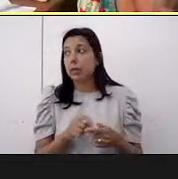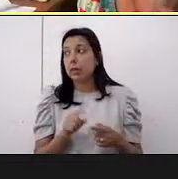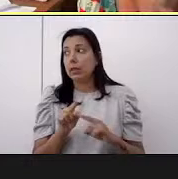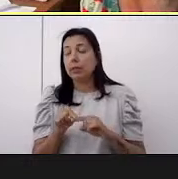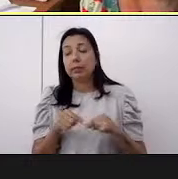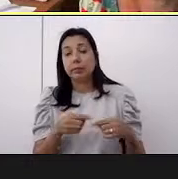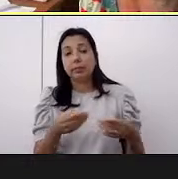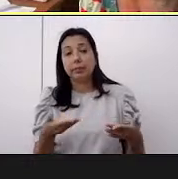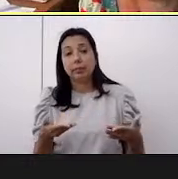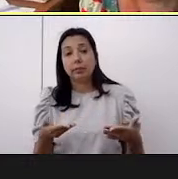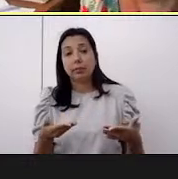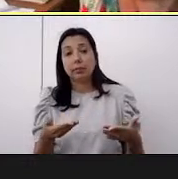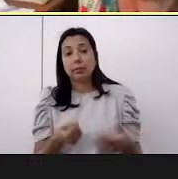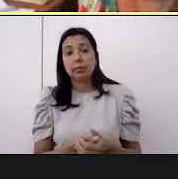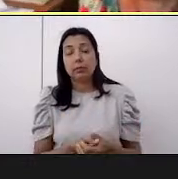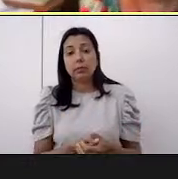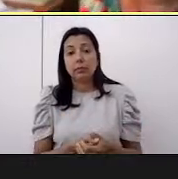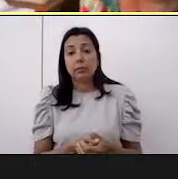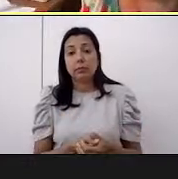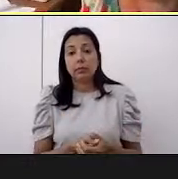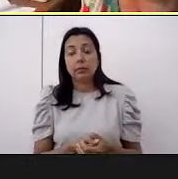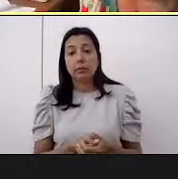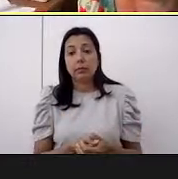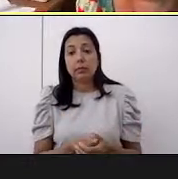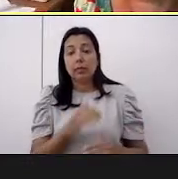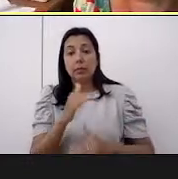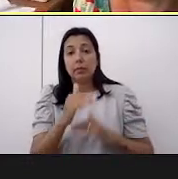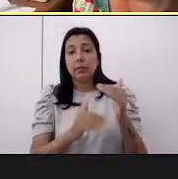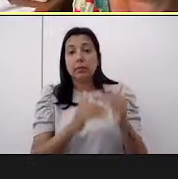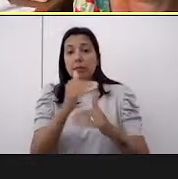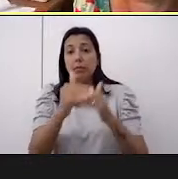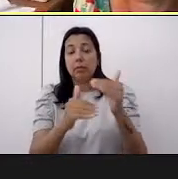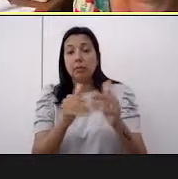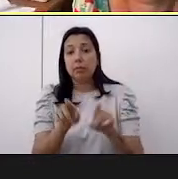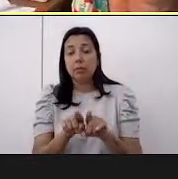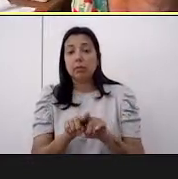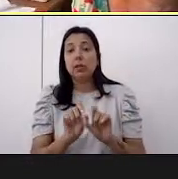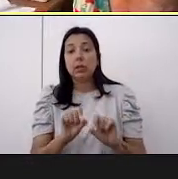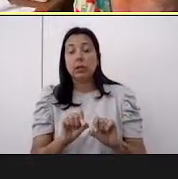it has gone through the affirmation of a specific tool, which is the